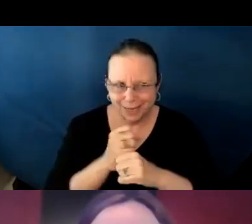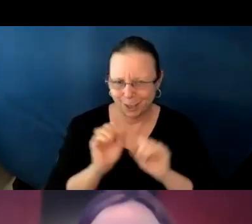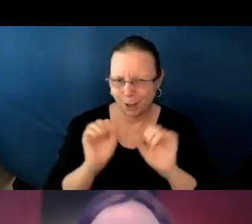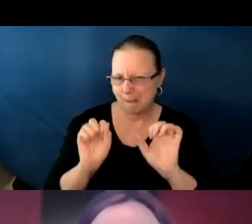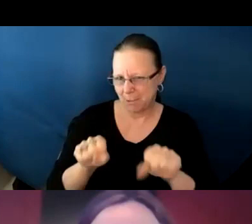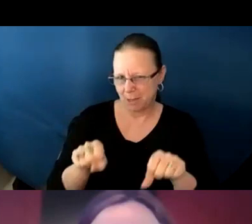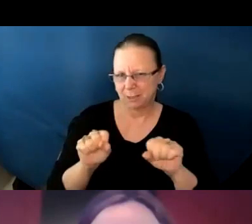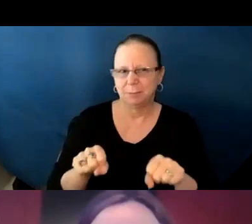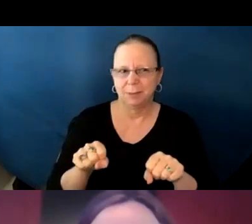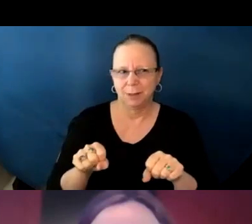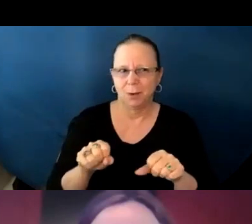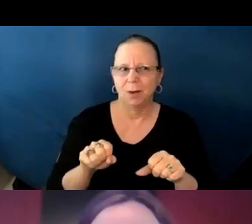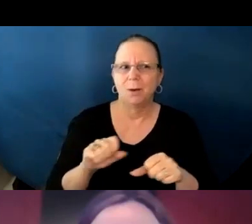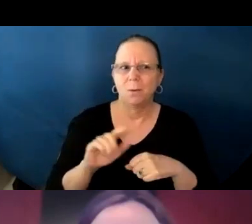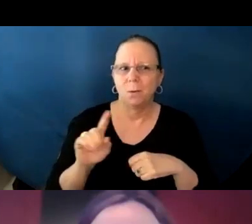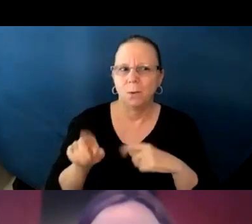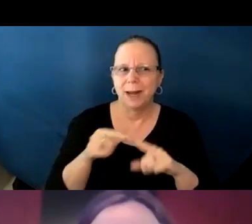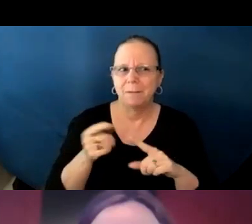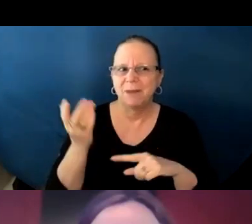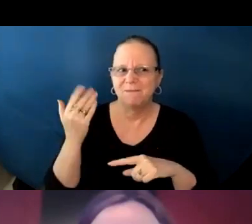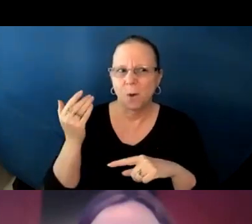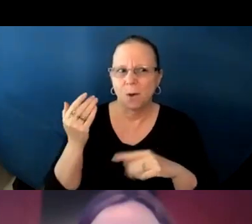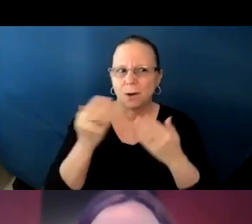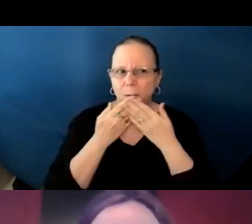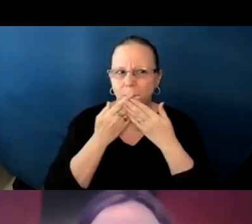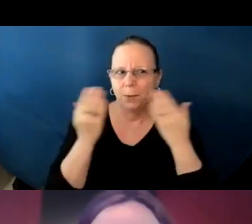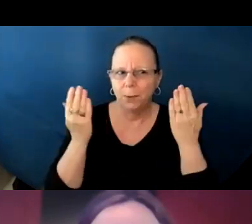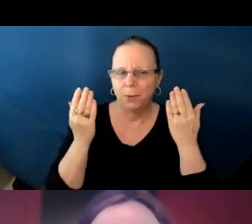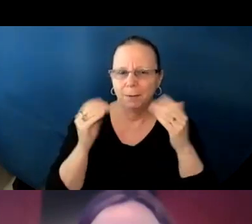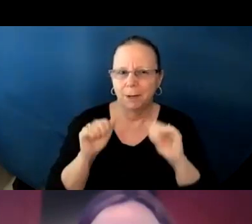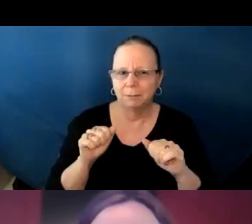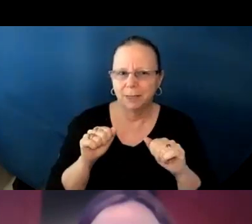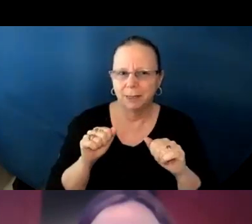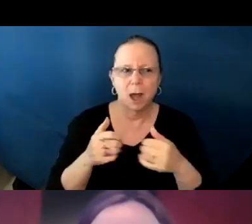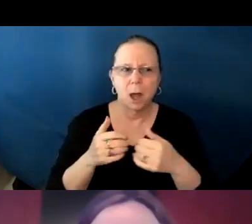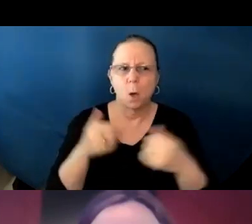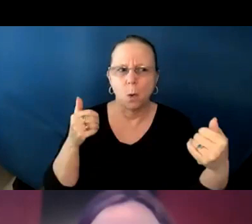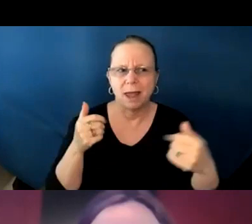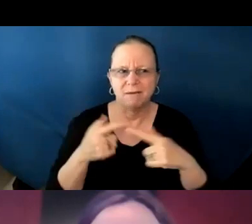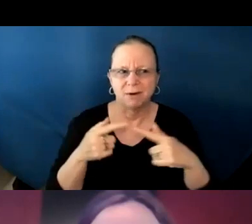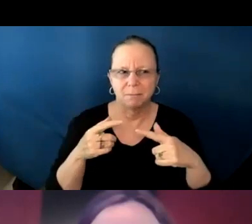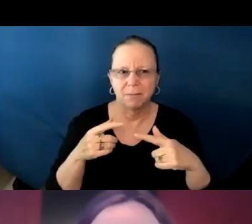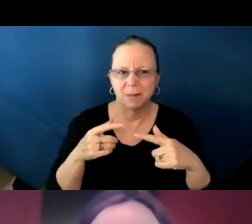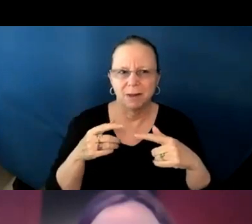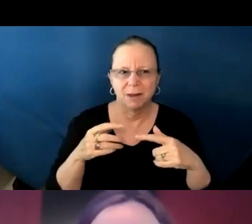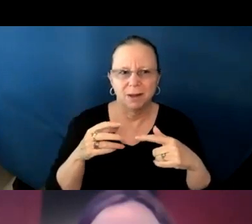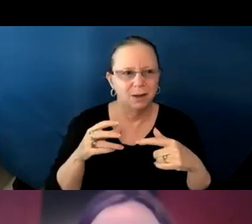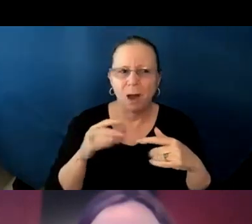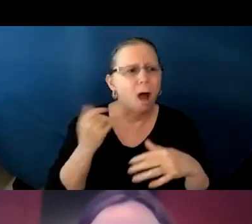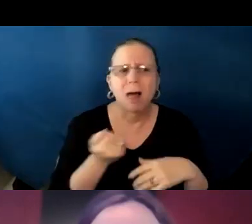there had been none. Always call it a way from no way. And that's all I needed, was a little bit of